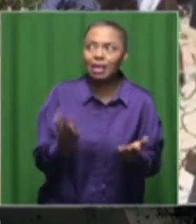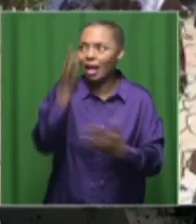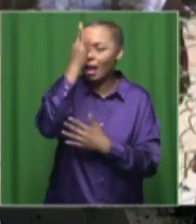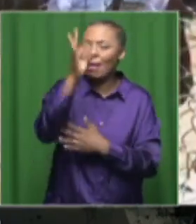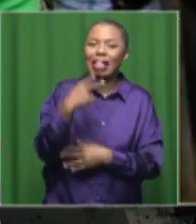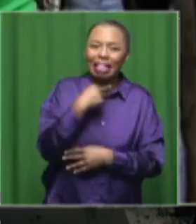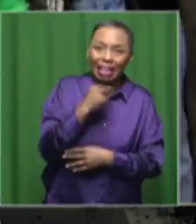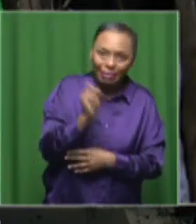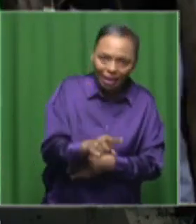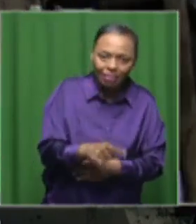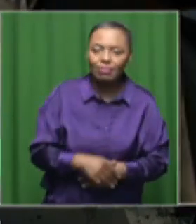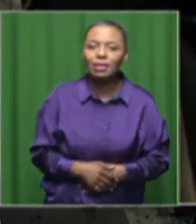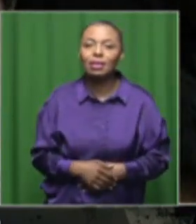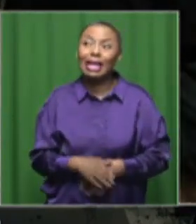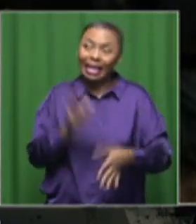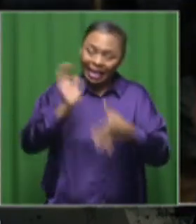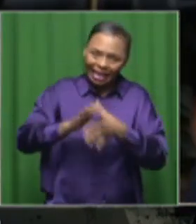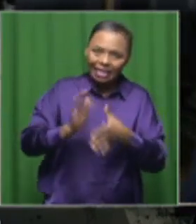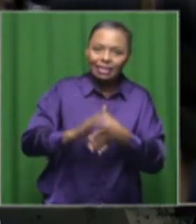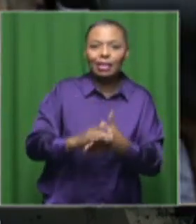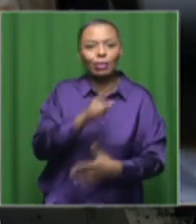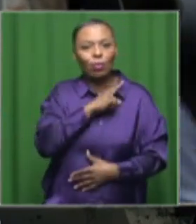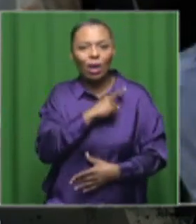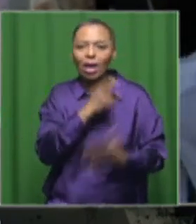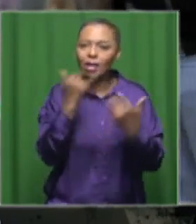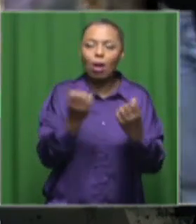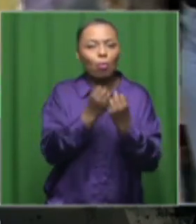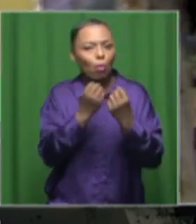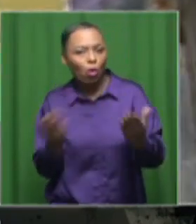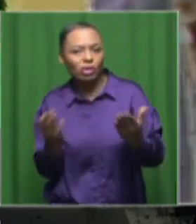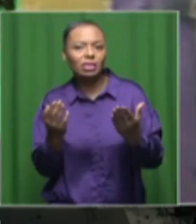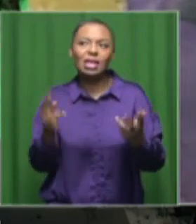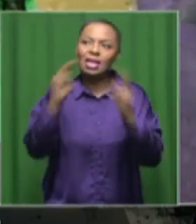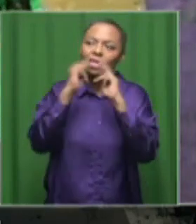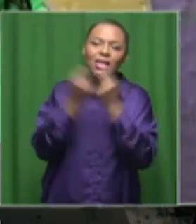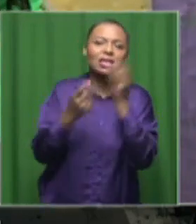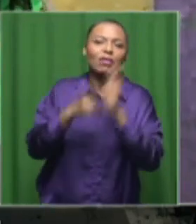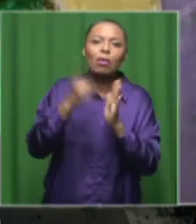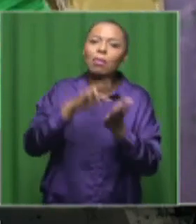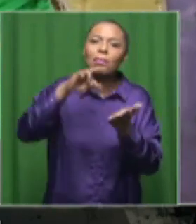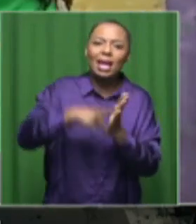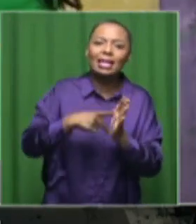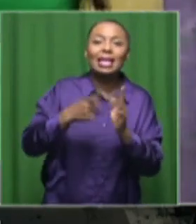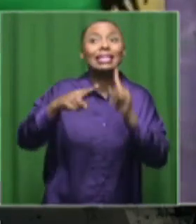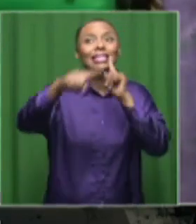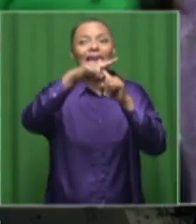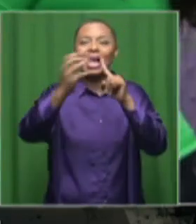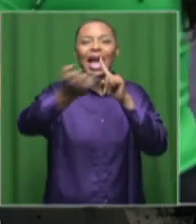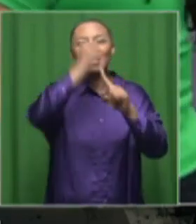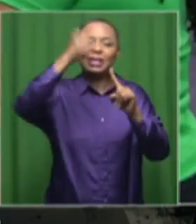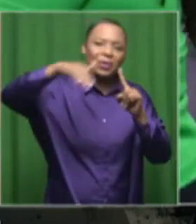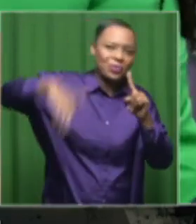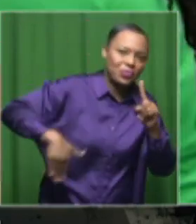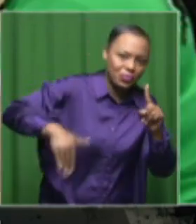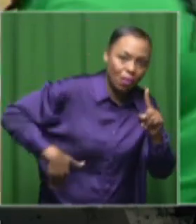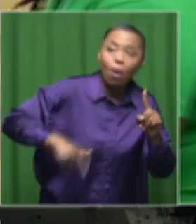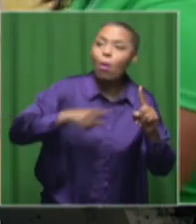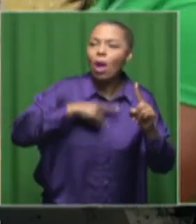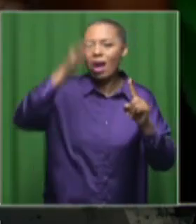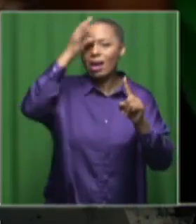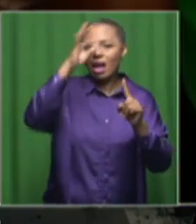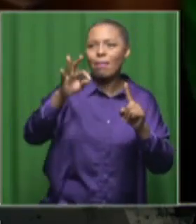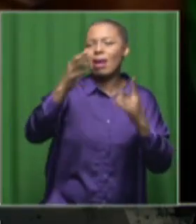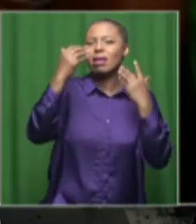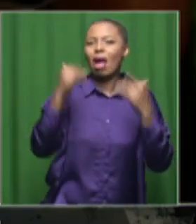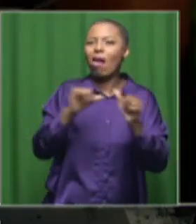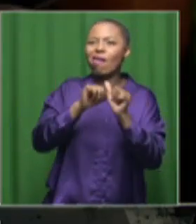These are the major reason why we haven't met most of our national development plan targets, because the government, there's been a